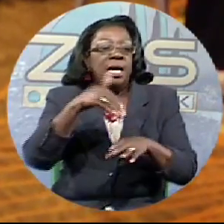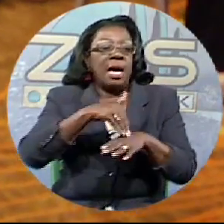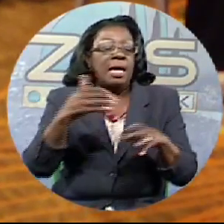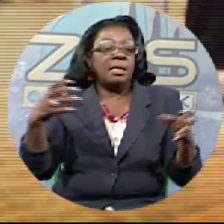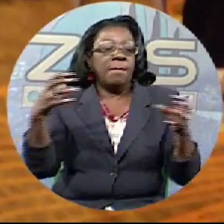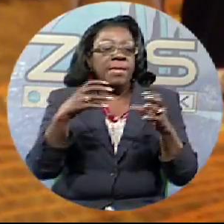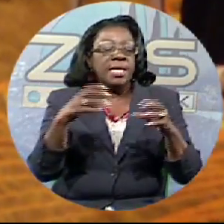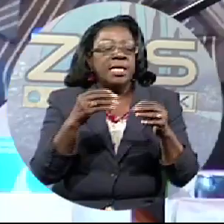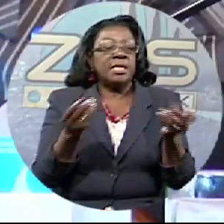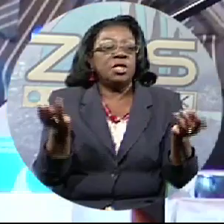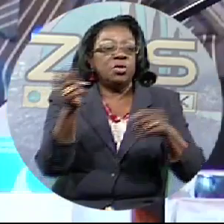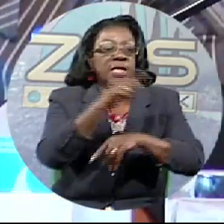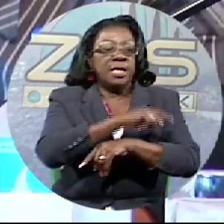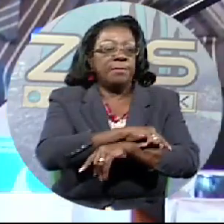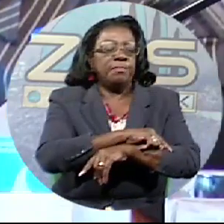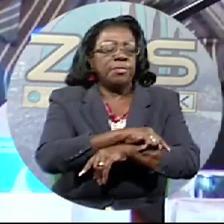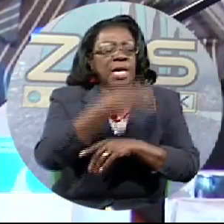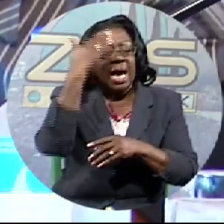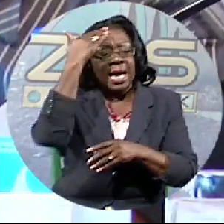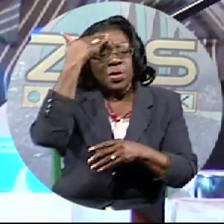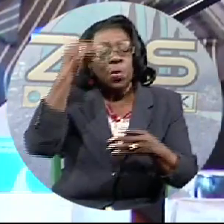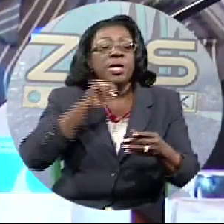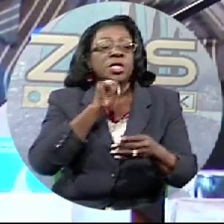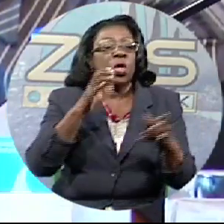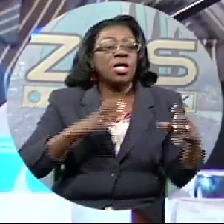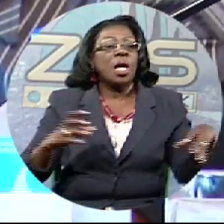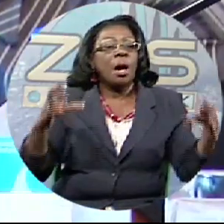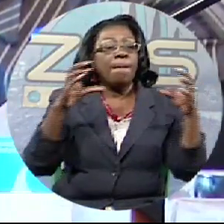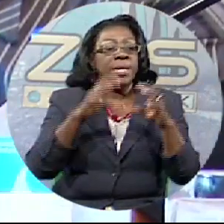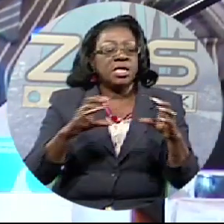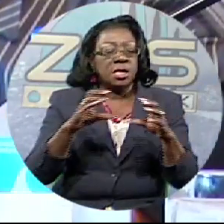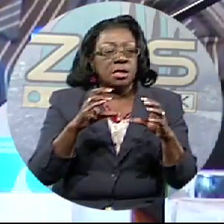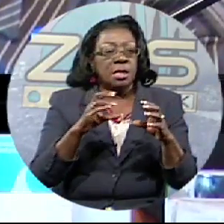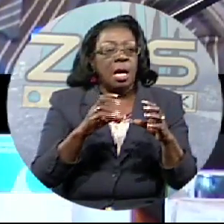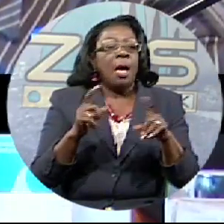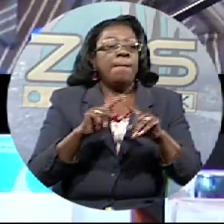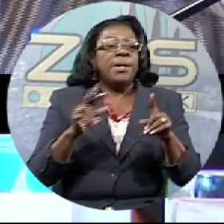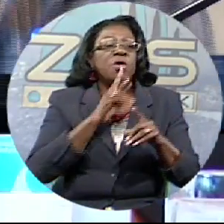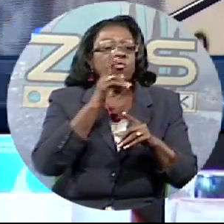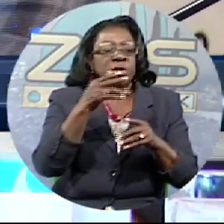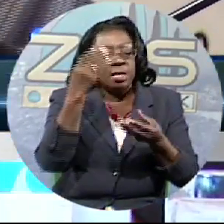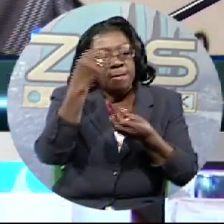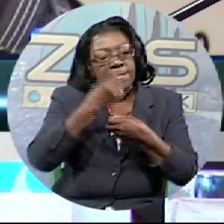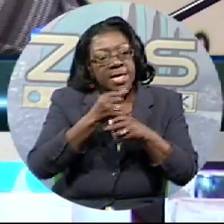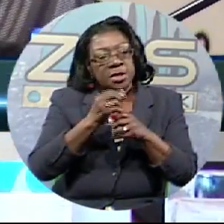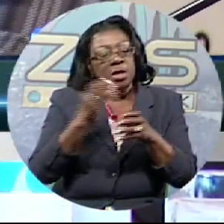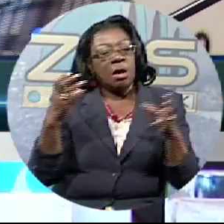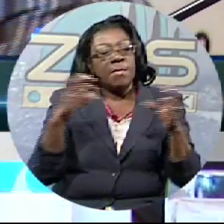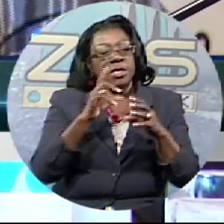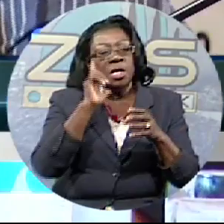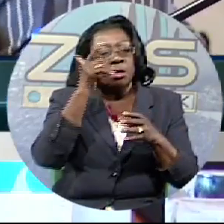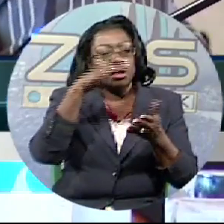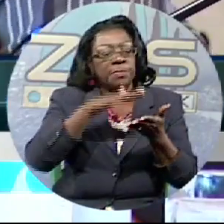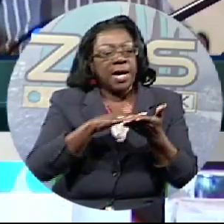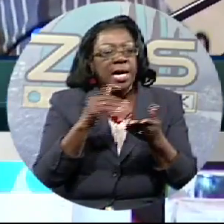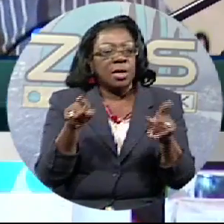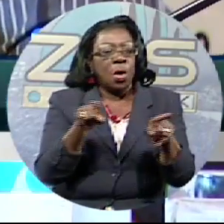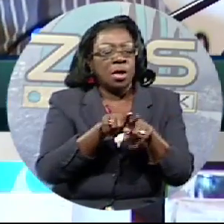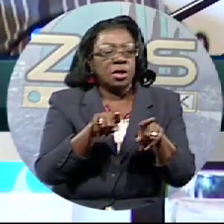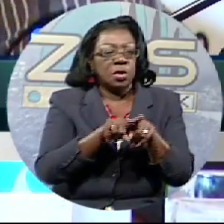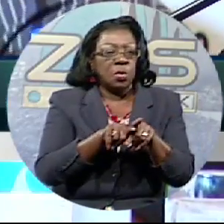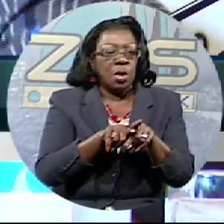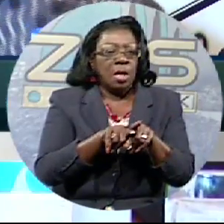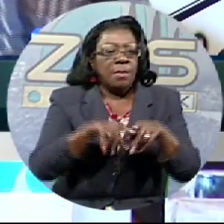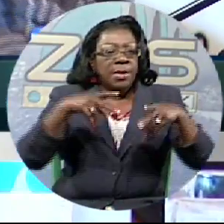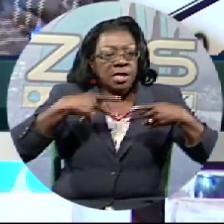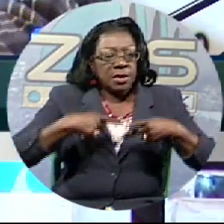once again with the commission. I know it's not the commission, but it really makes the commission look bad also, because the general public